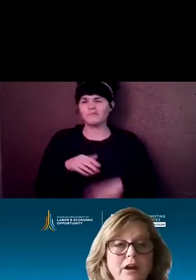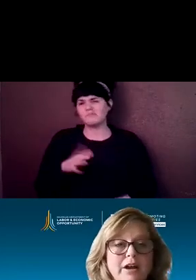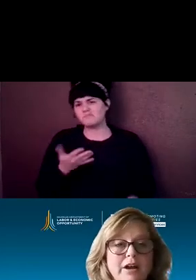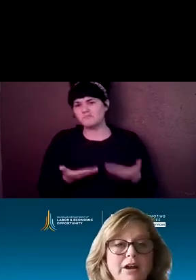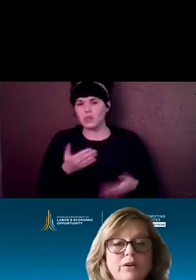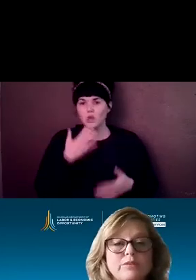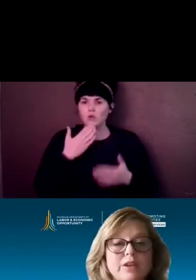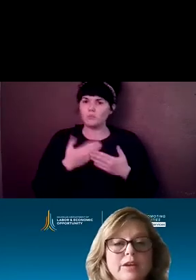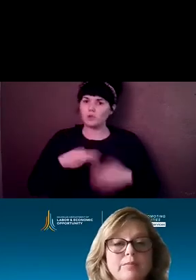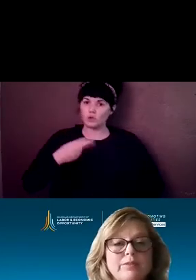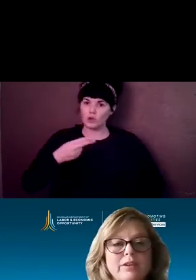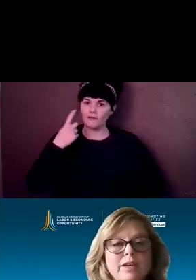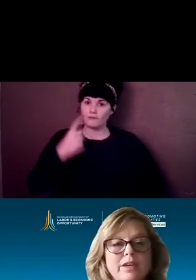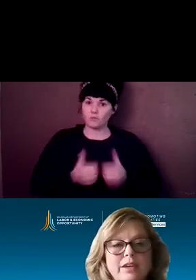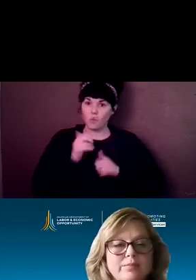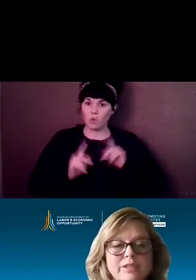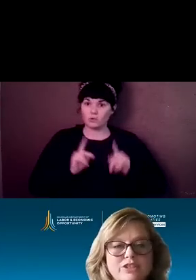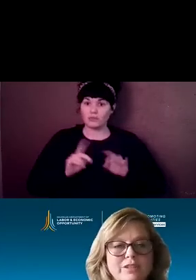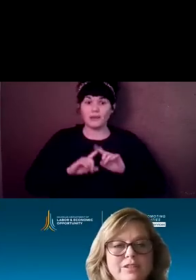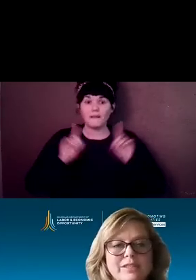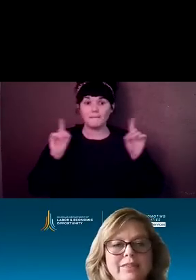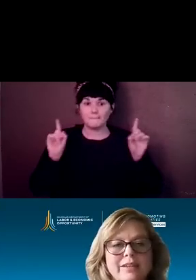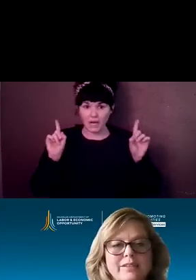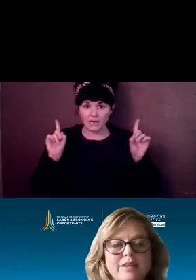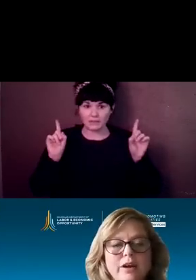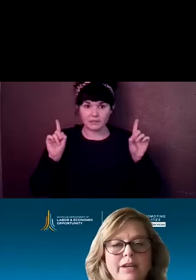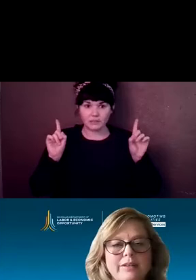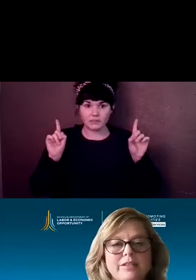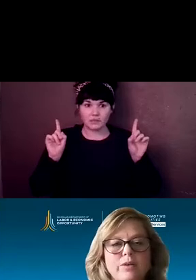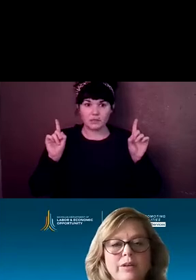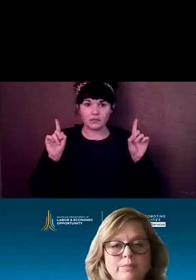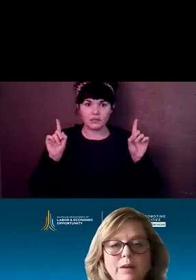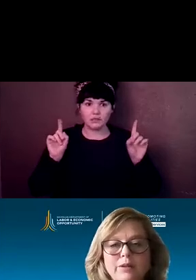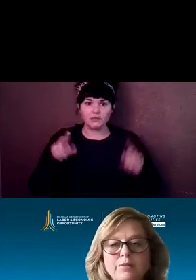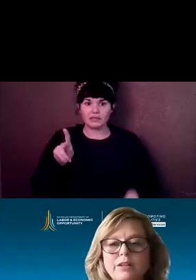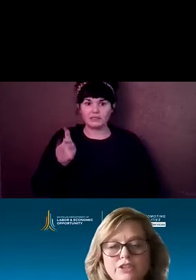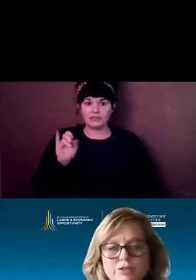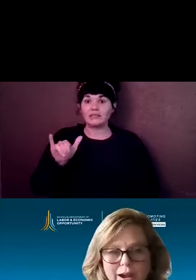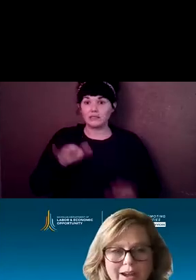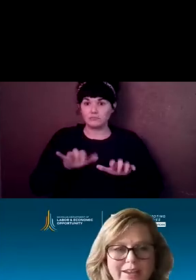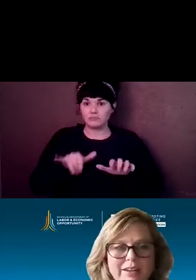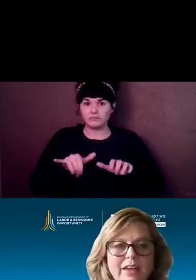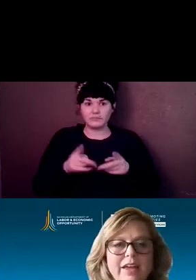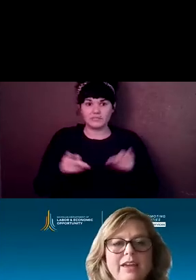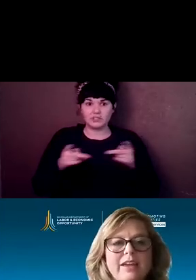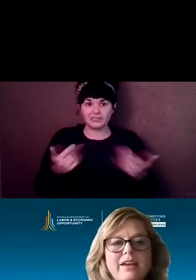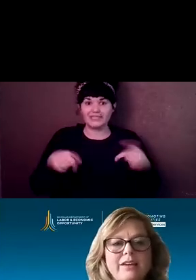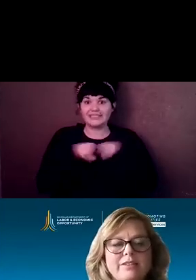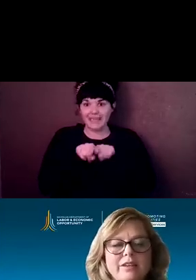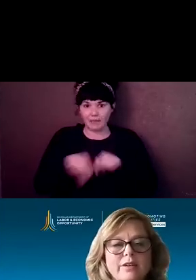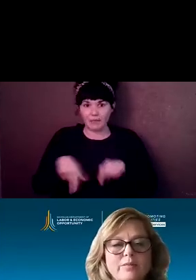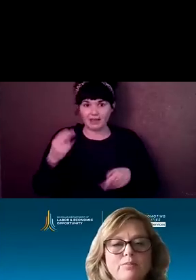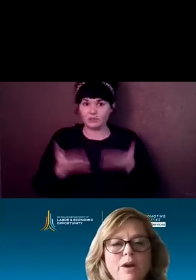good height for most, but the keying position is at that same height. So it's probably much too high